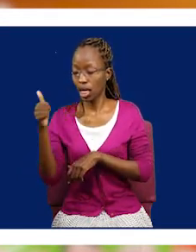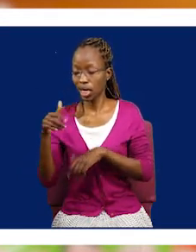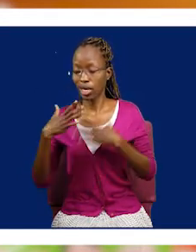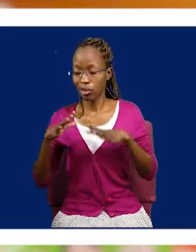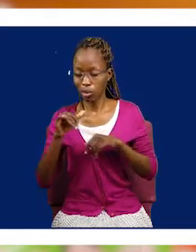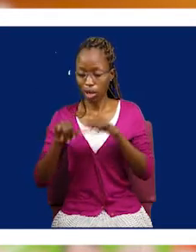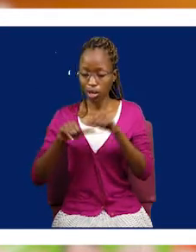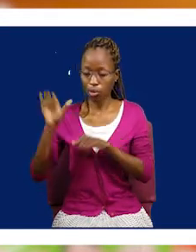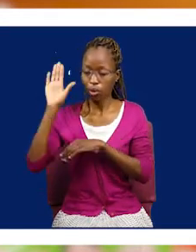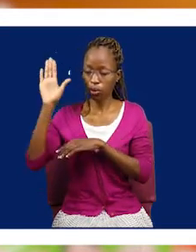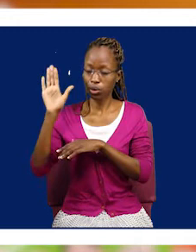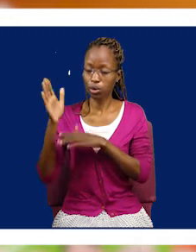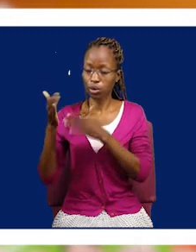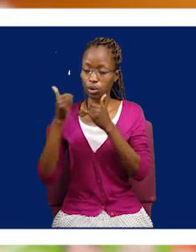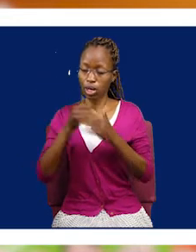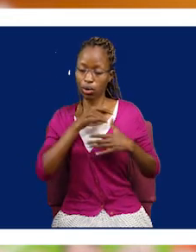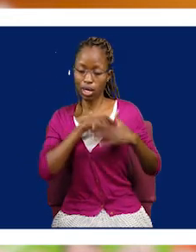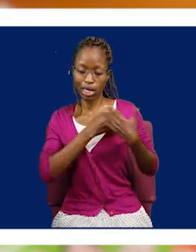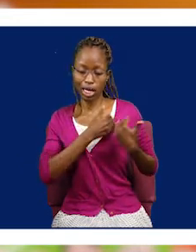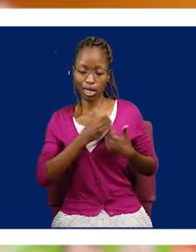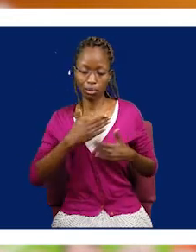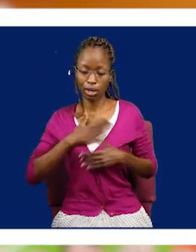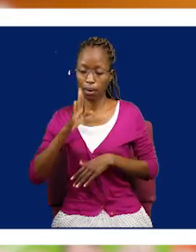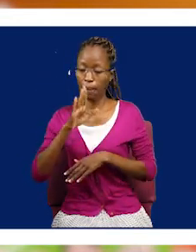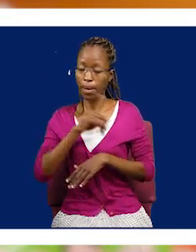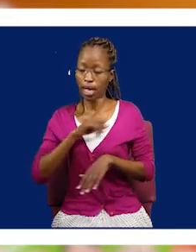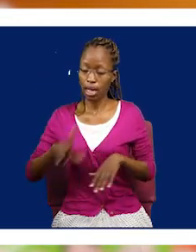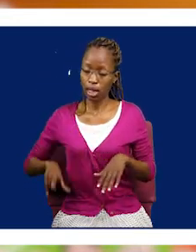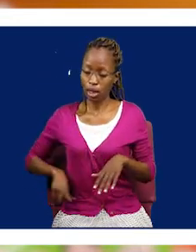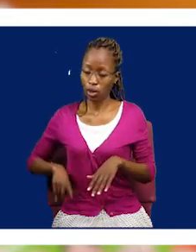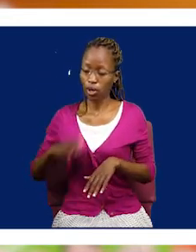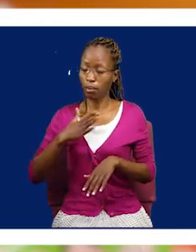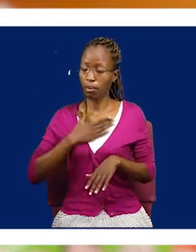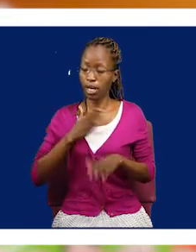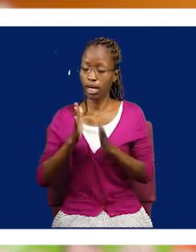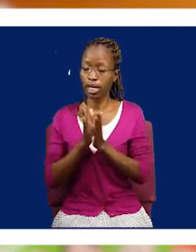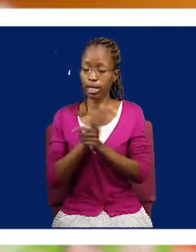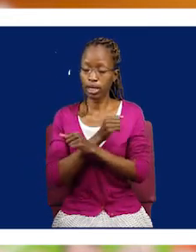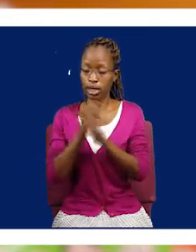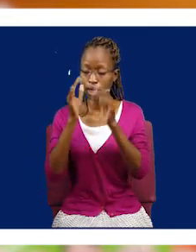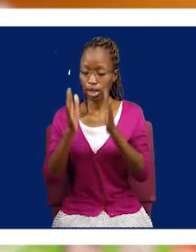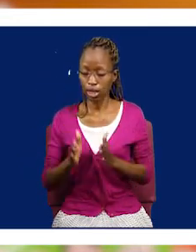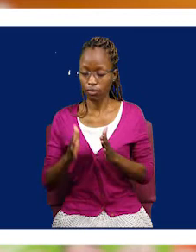come into my heart. Be my Lord and Savior.